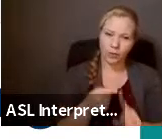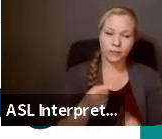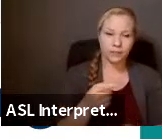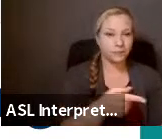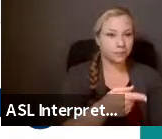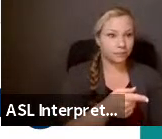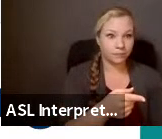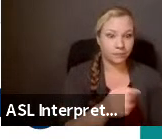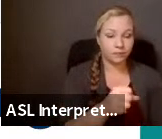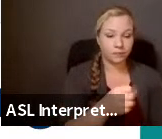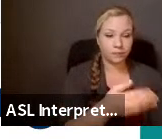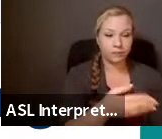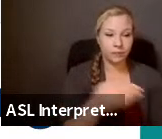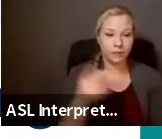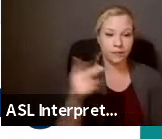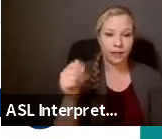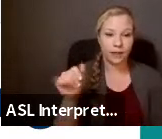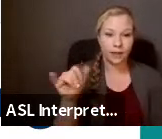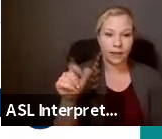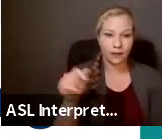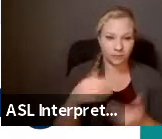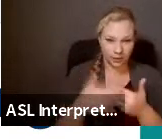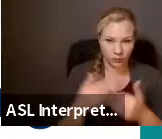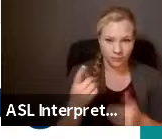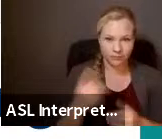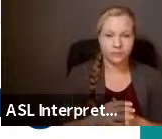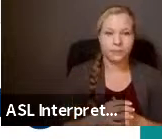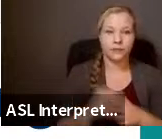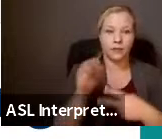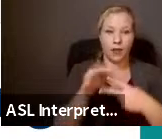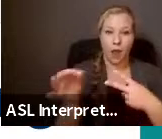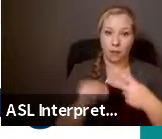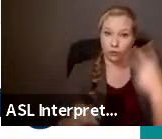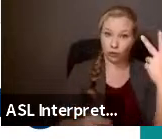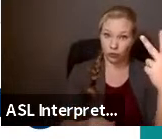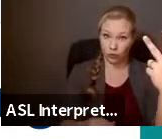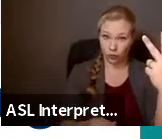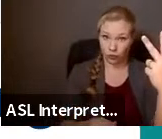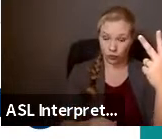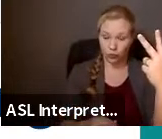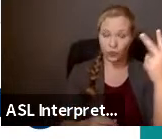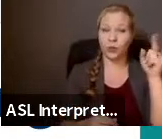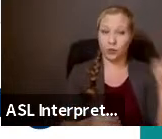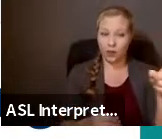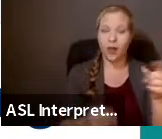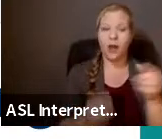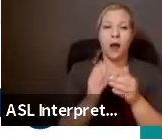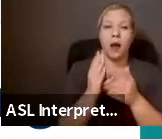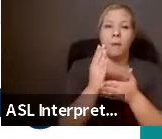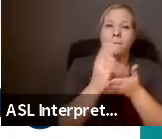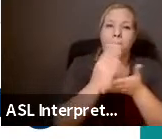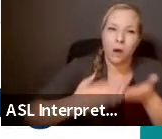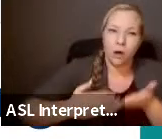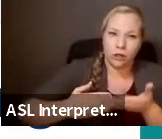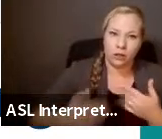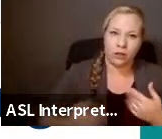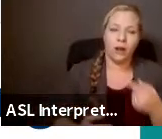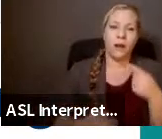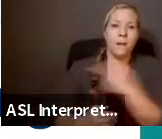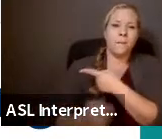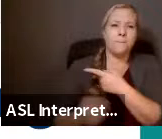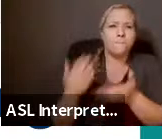slide? All right, so option 2 is what we're calling a partial interchange. And what we mean by that